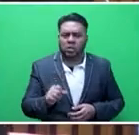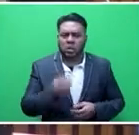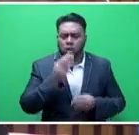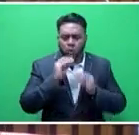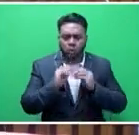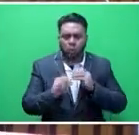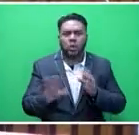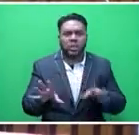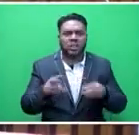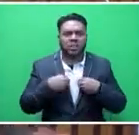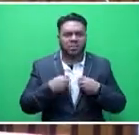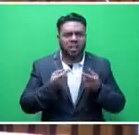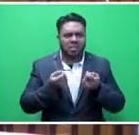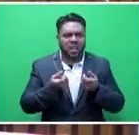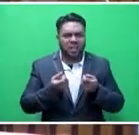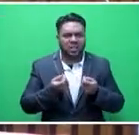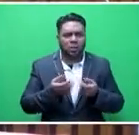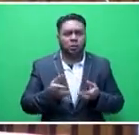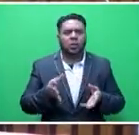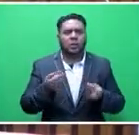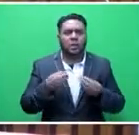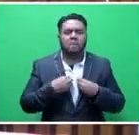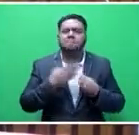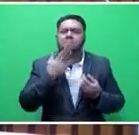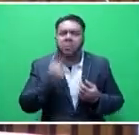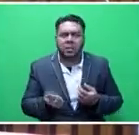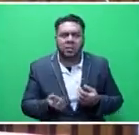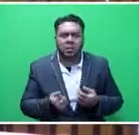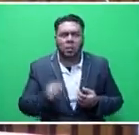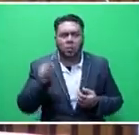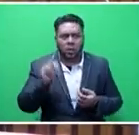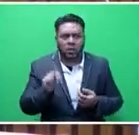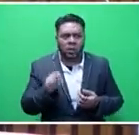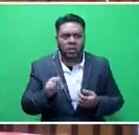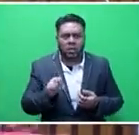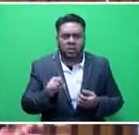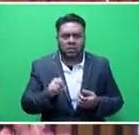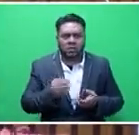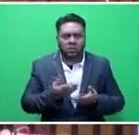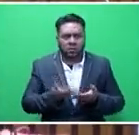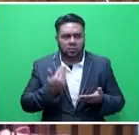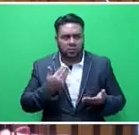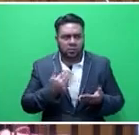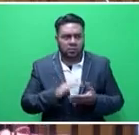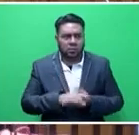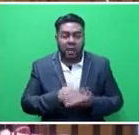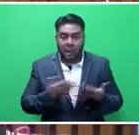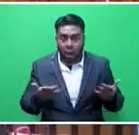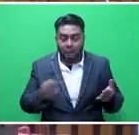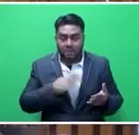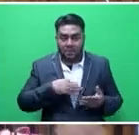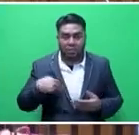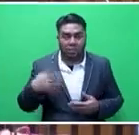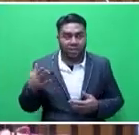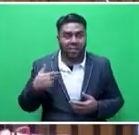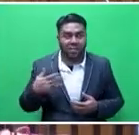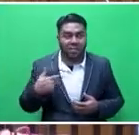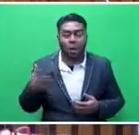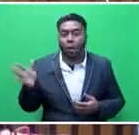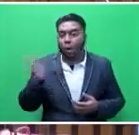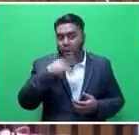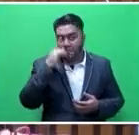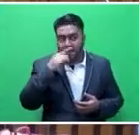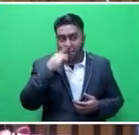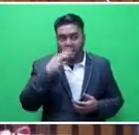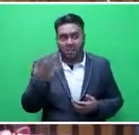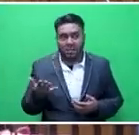text messages, emails from them saying, please, we need to be exempted. Now, Ministry of Health requires all of these people to